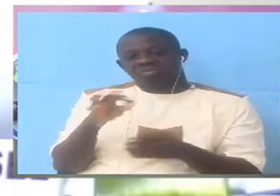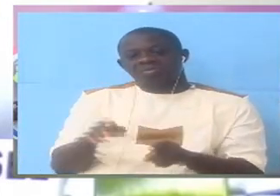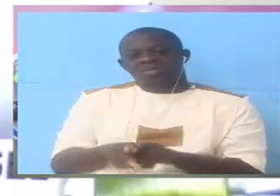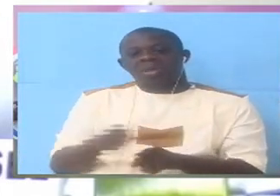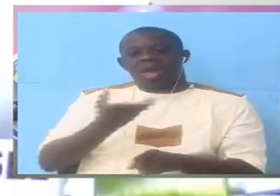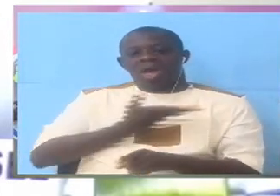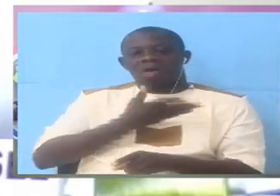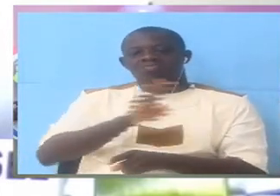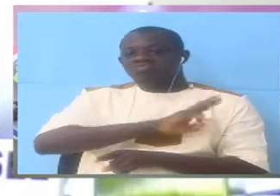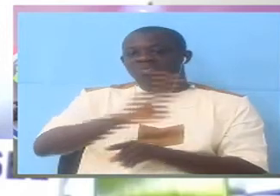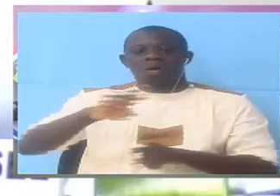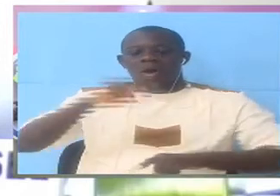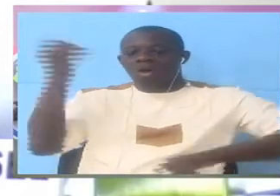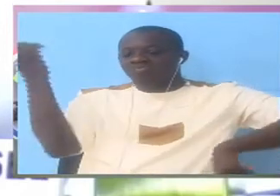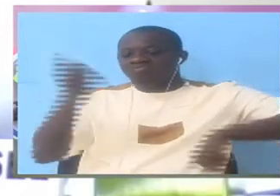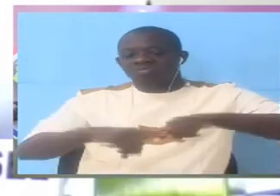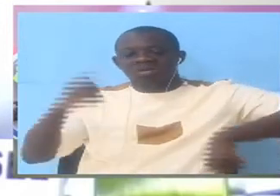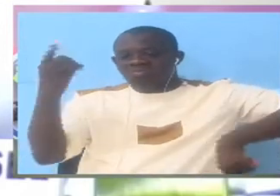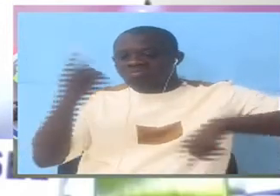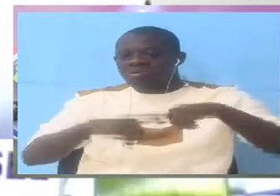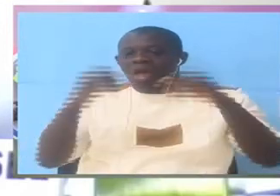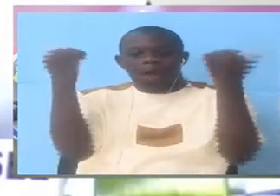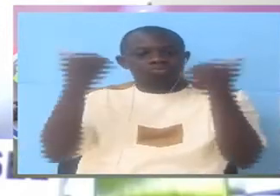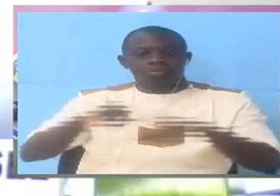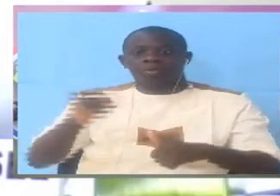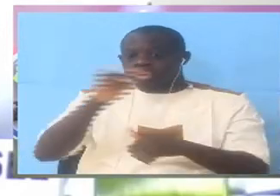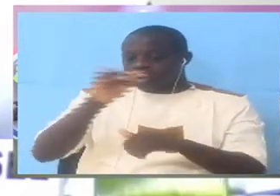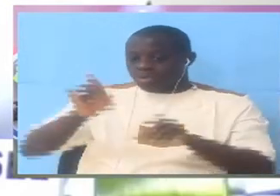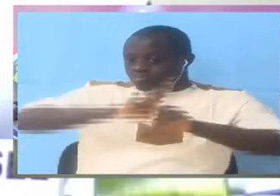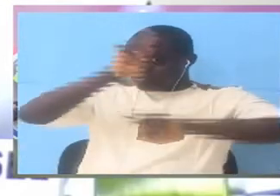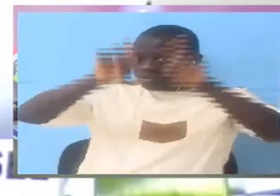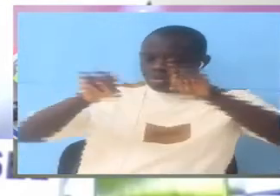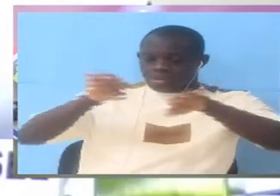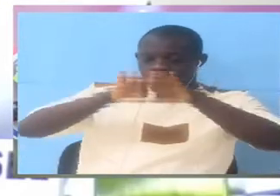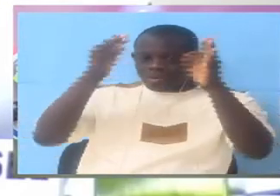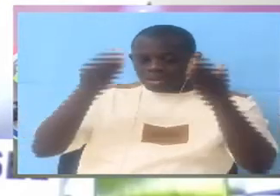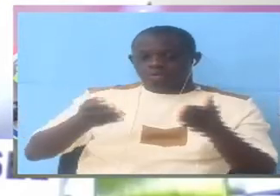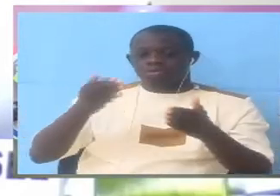there were no beatings going on that was known to the panel.